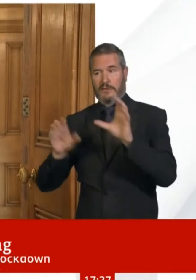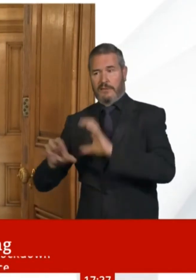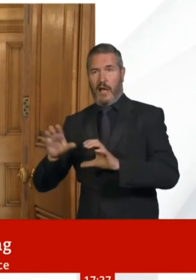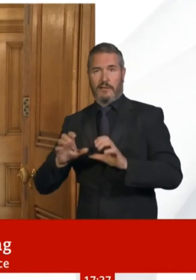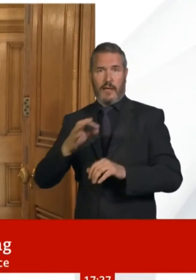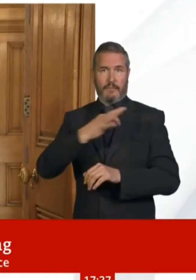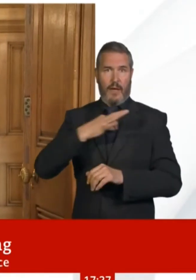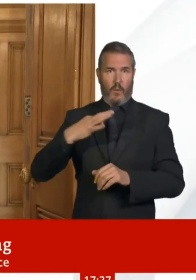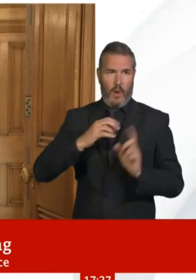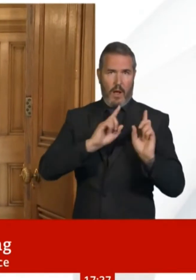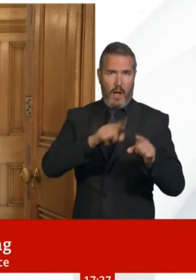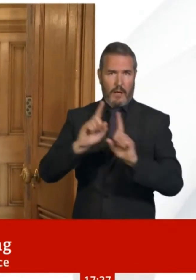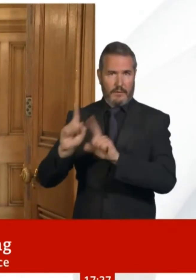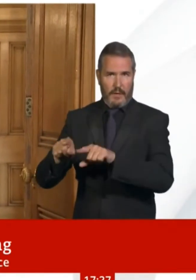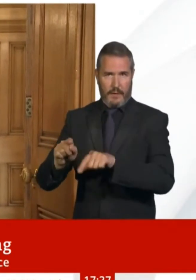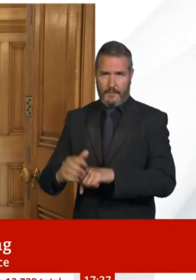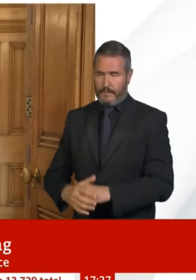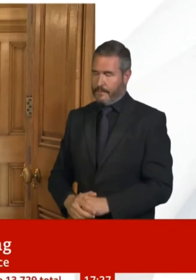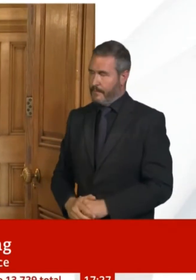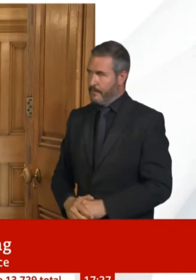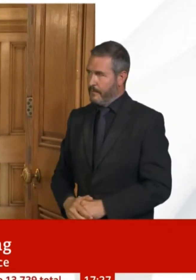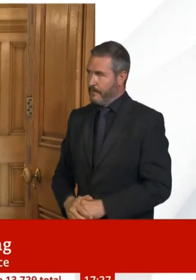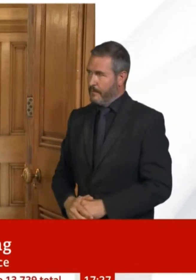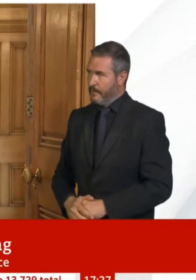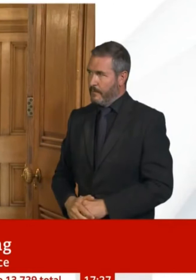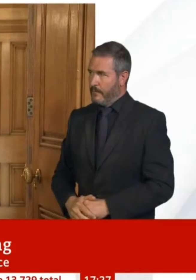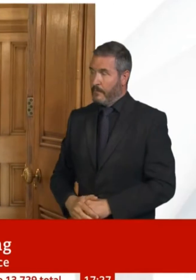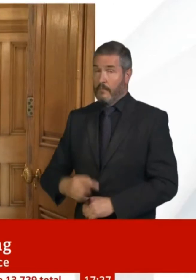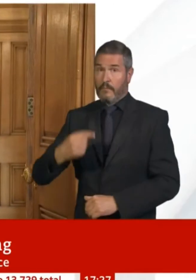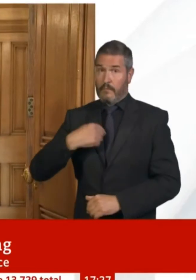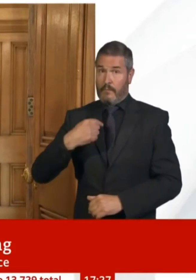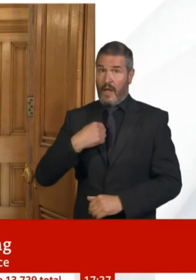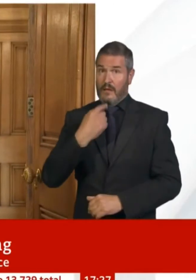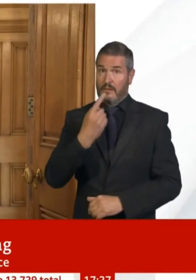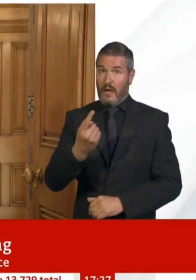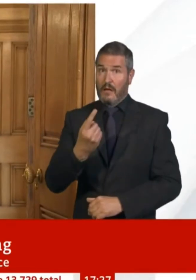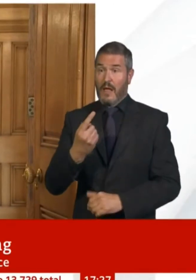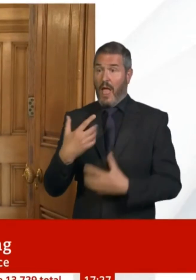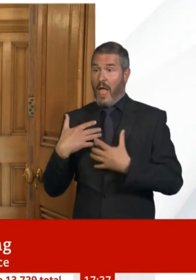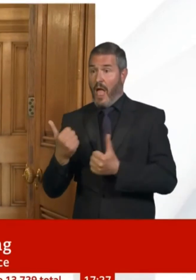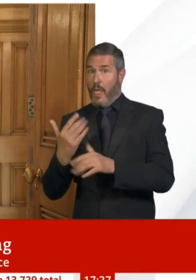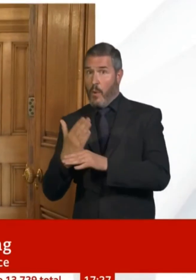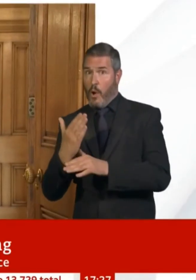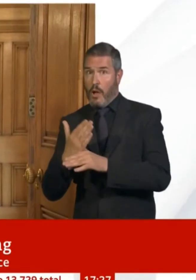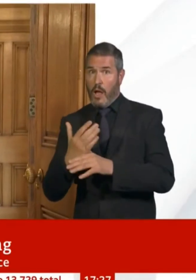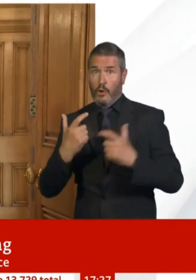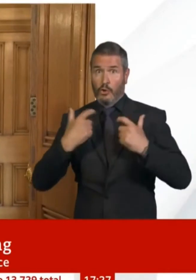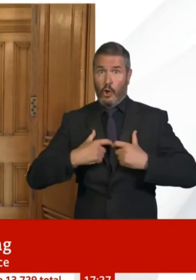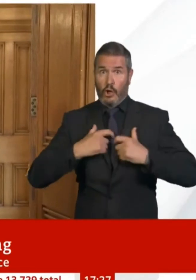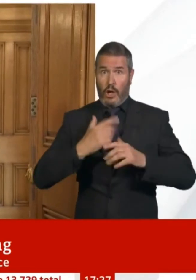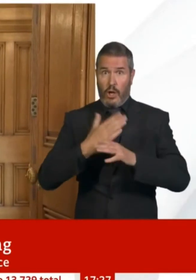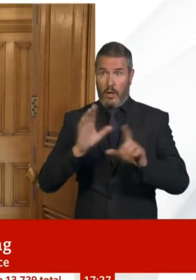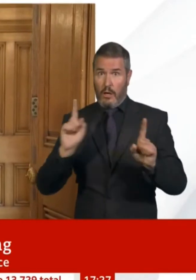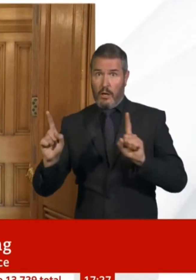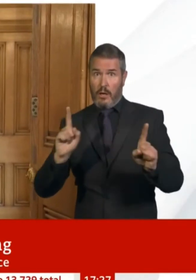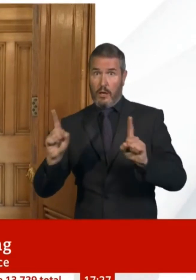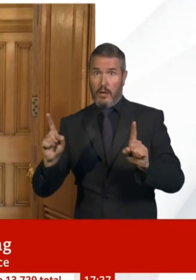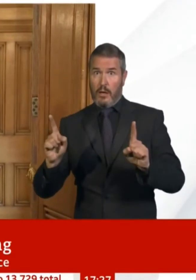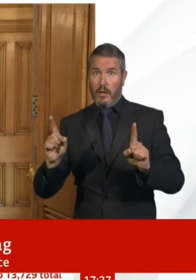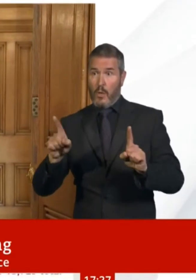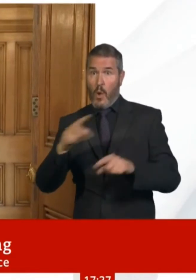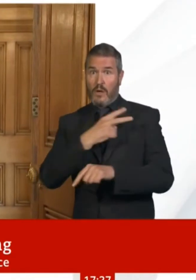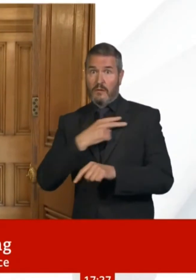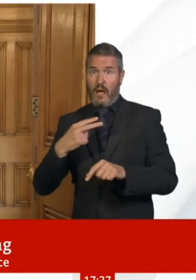comment, what I said was measures could involve various different permutations, some going stronger,